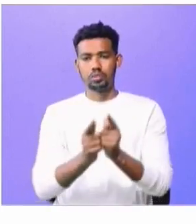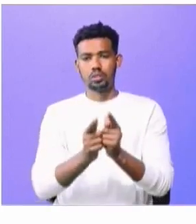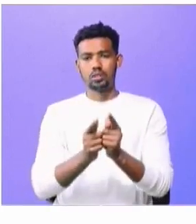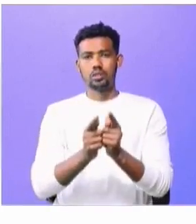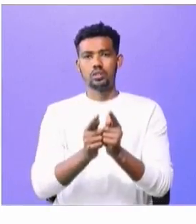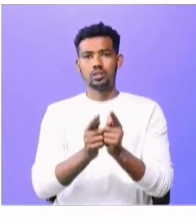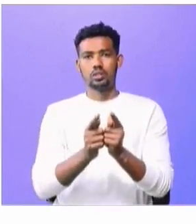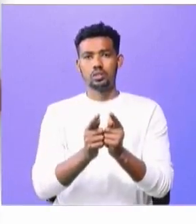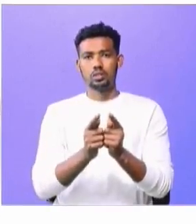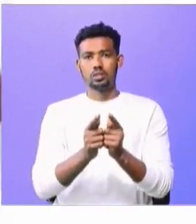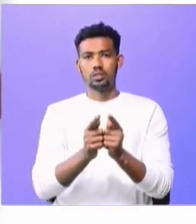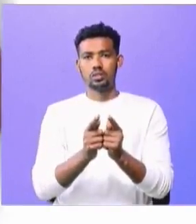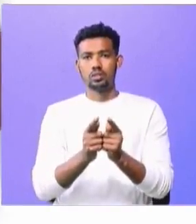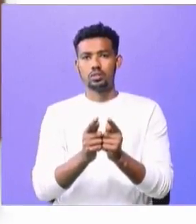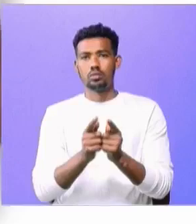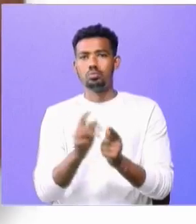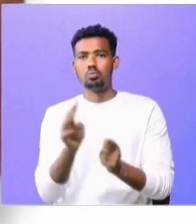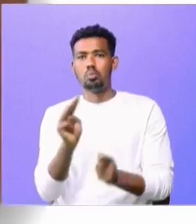London